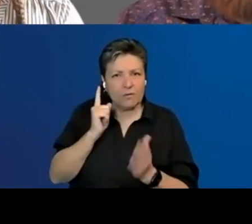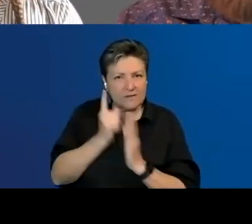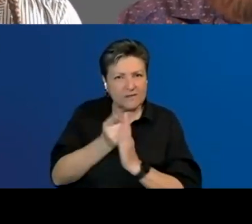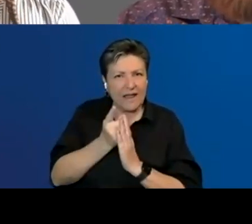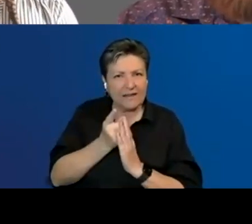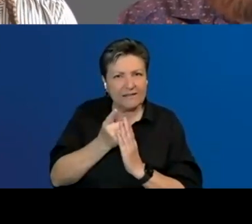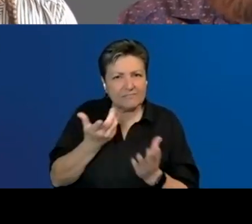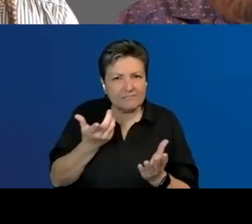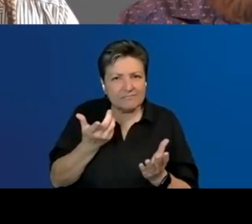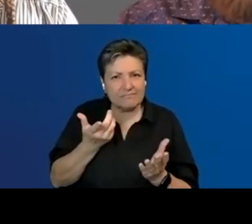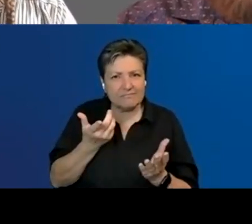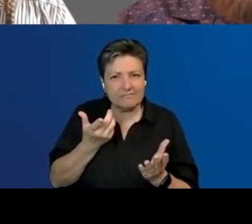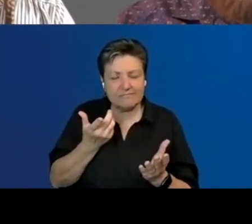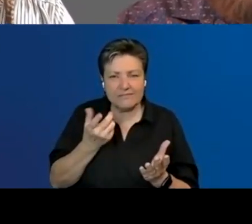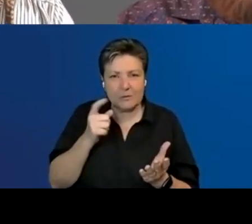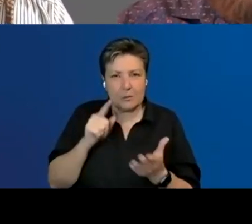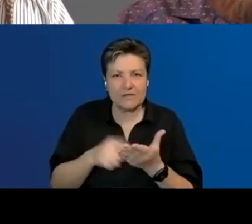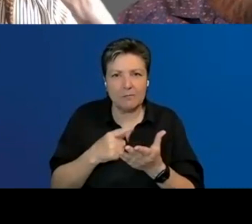and sometimes